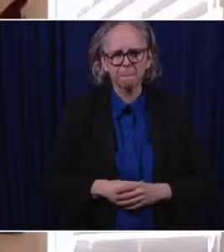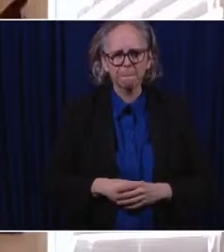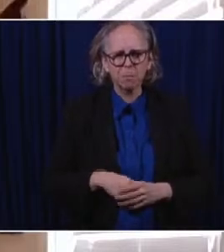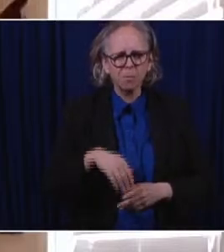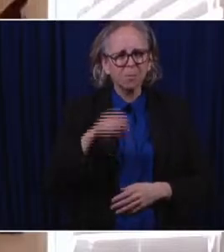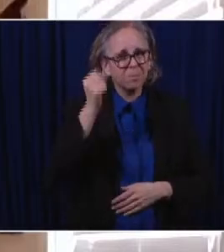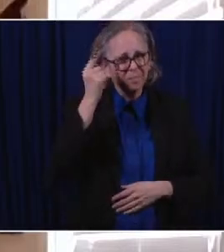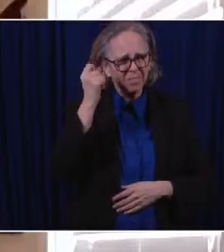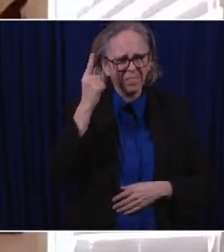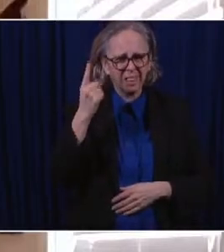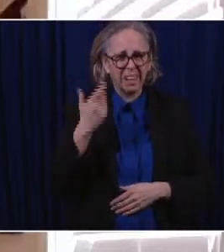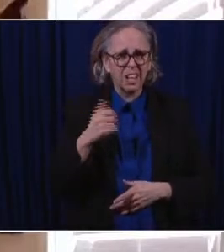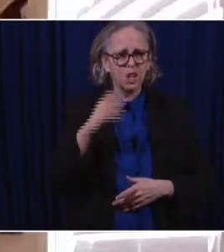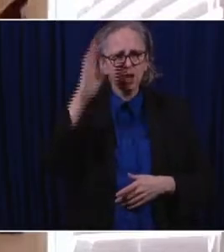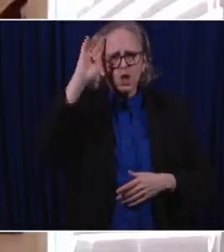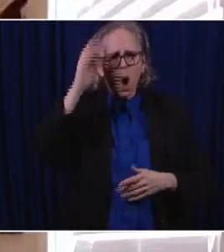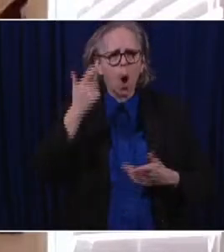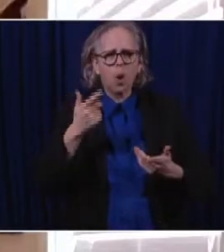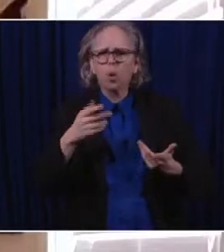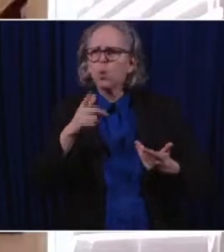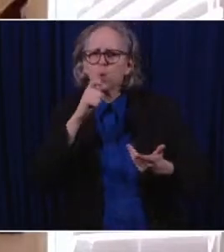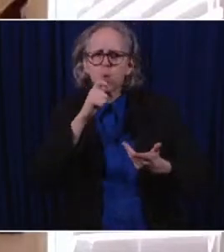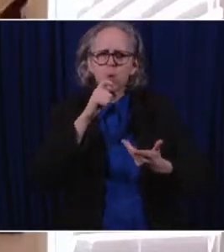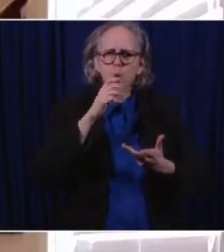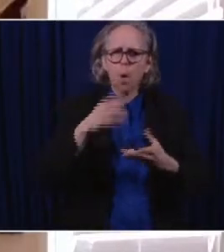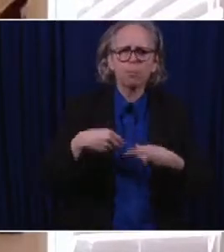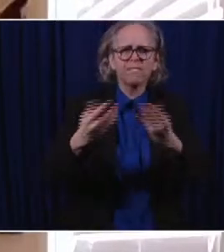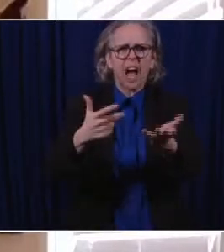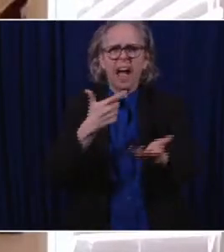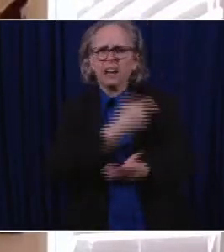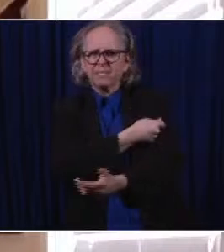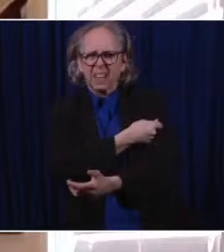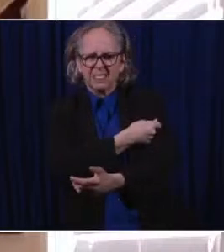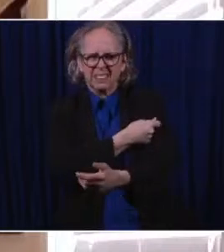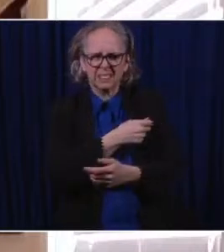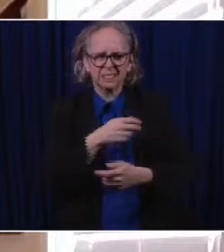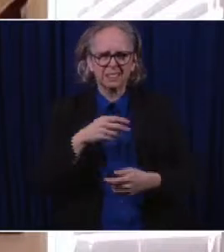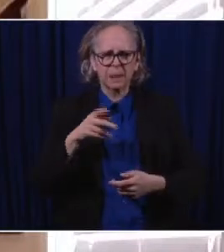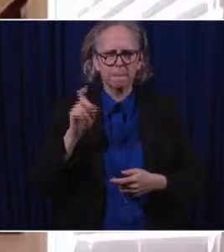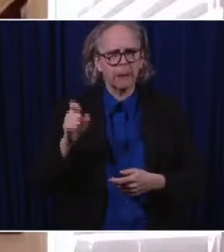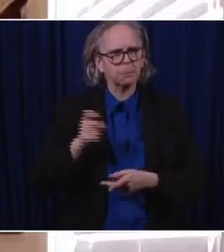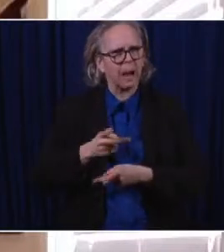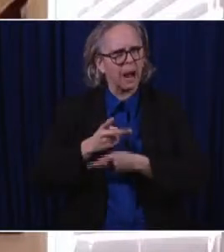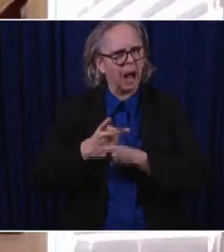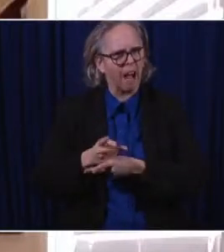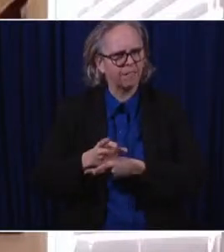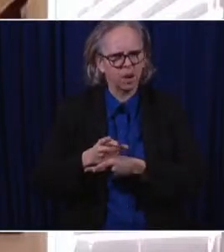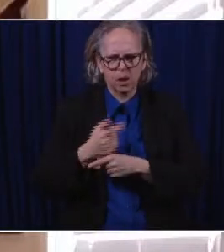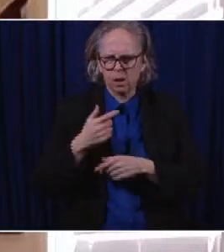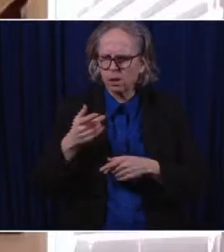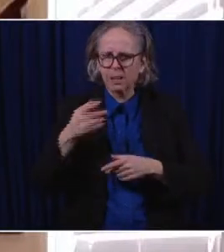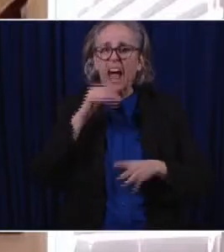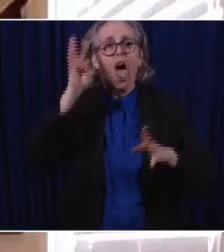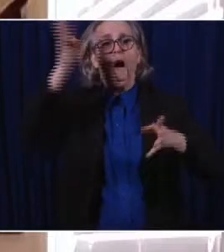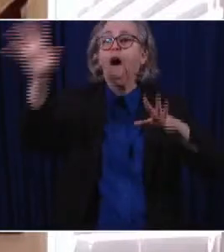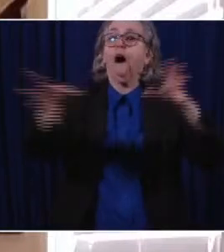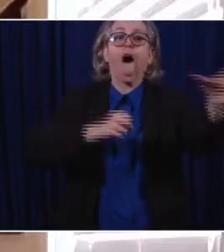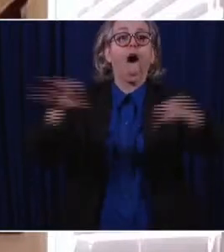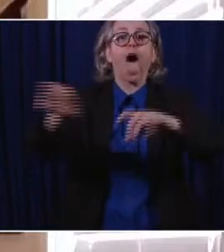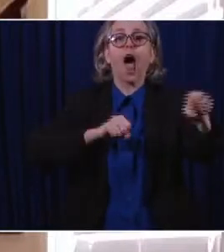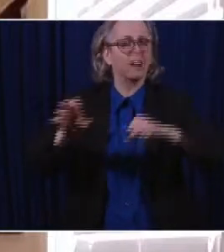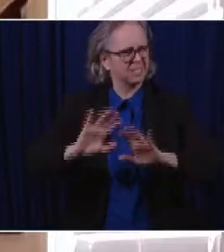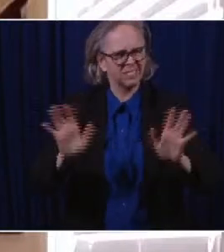selection of the providers that we led with here in Ohio. Not only were we aiming to assure that our vaccines would